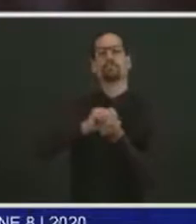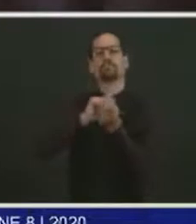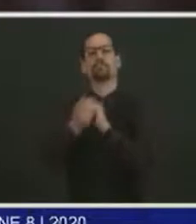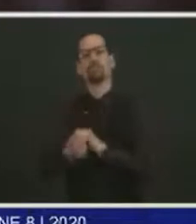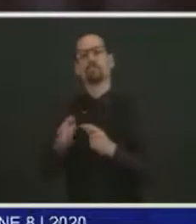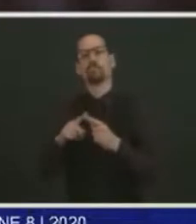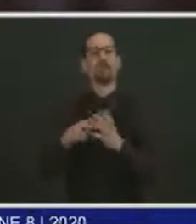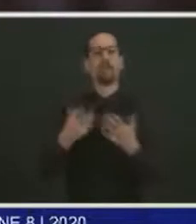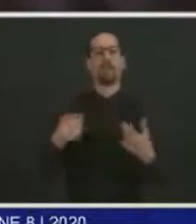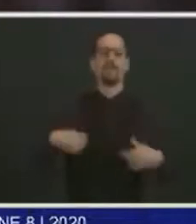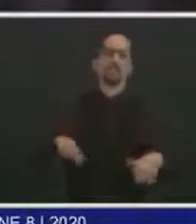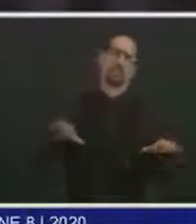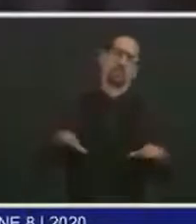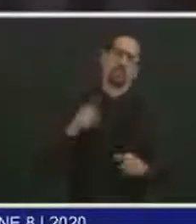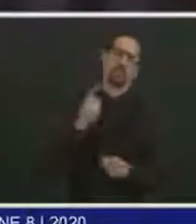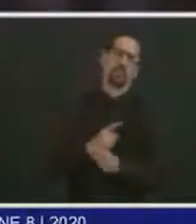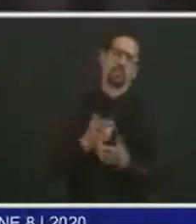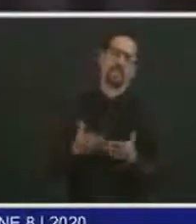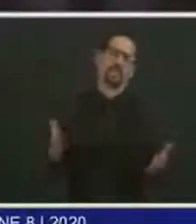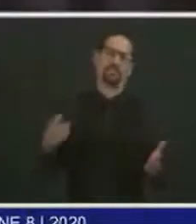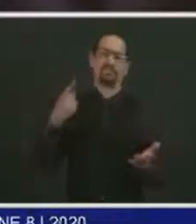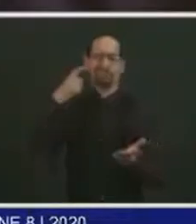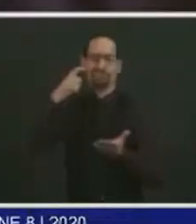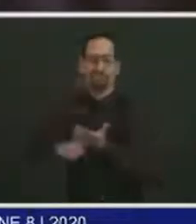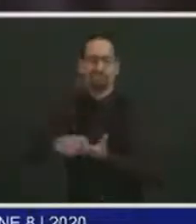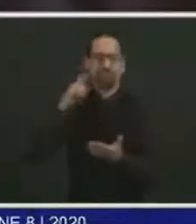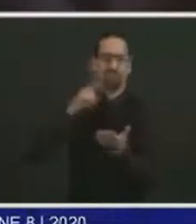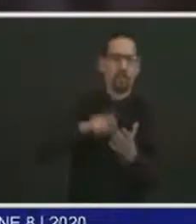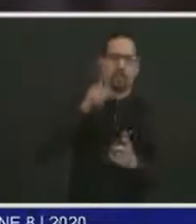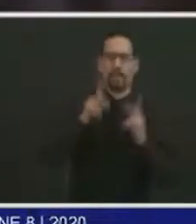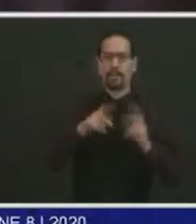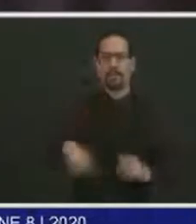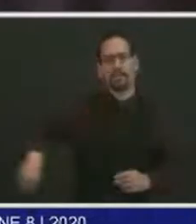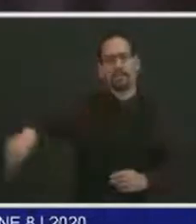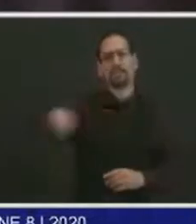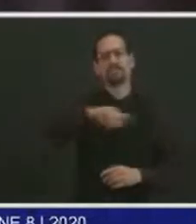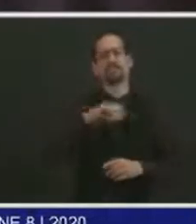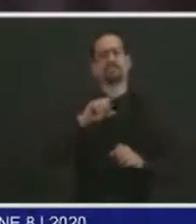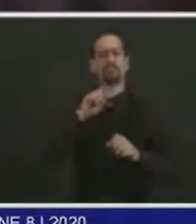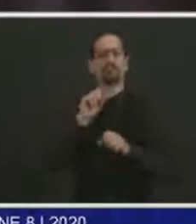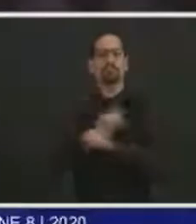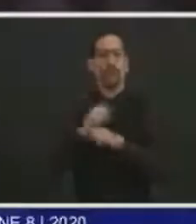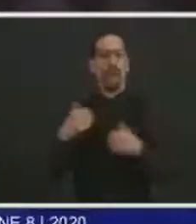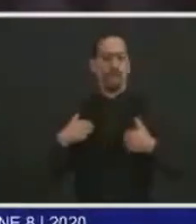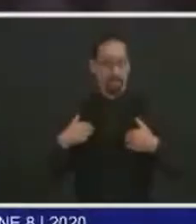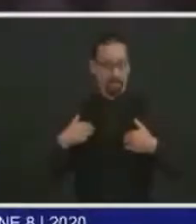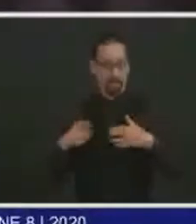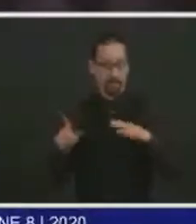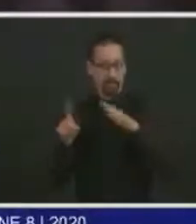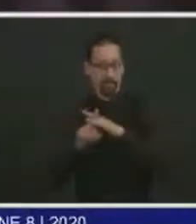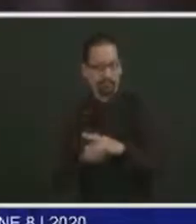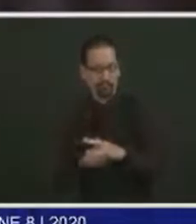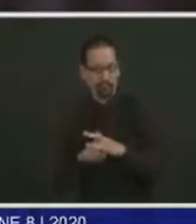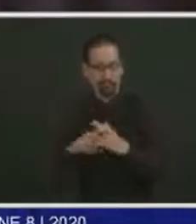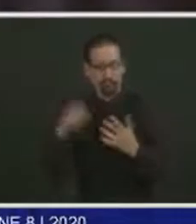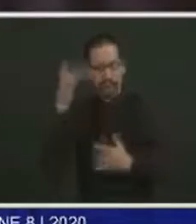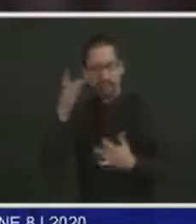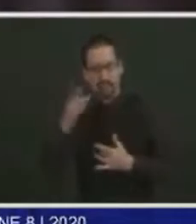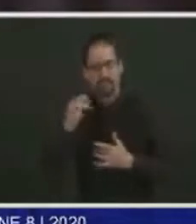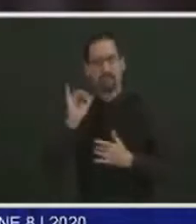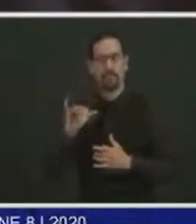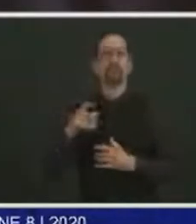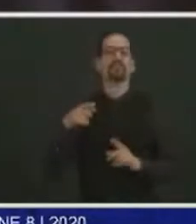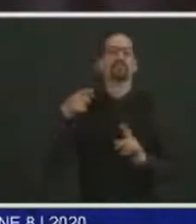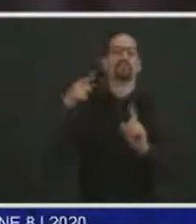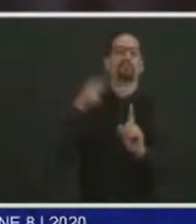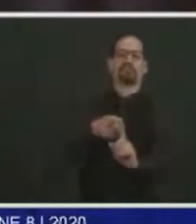job needed to identify people who have symptoms and are diagnosed with or